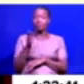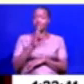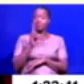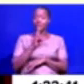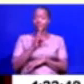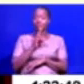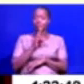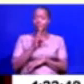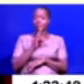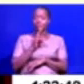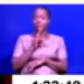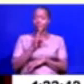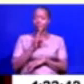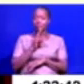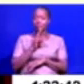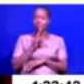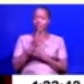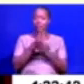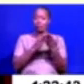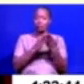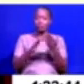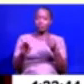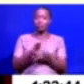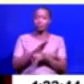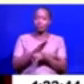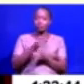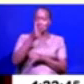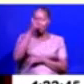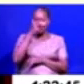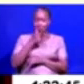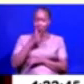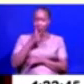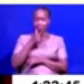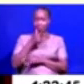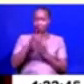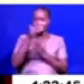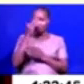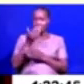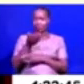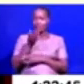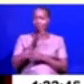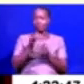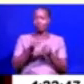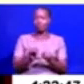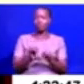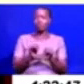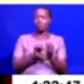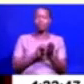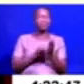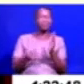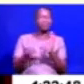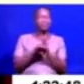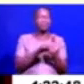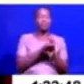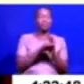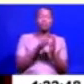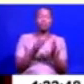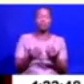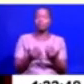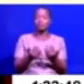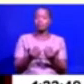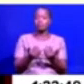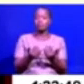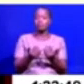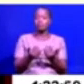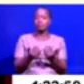of partial to total blindness. And that is why we are now trying to eradicate it now. So